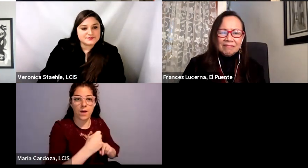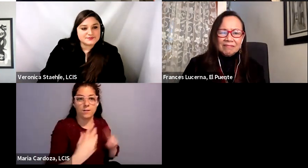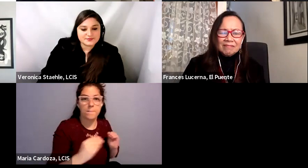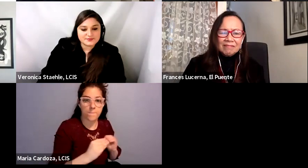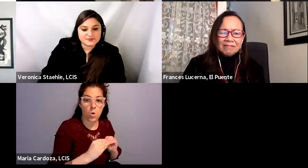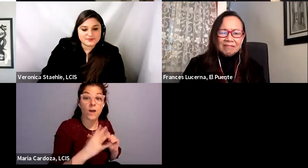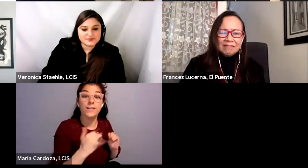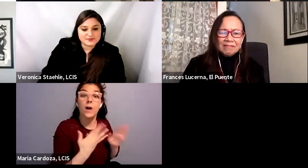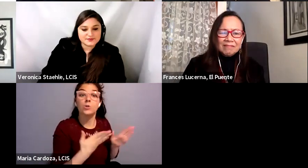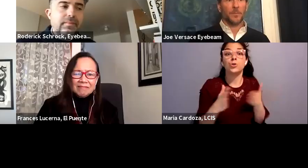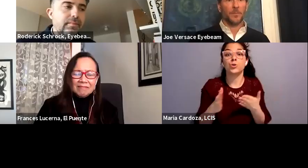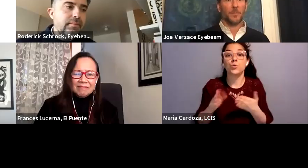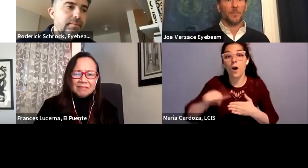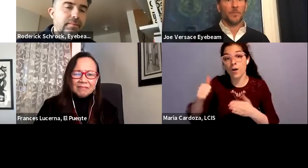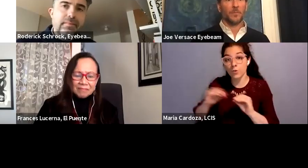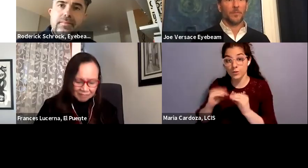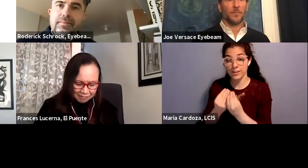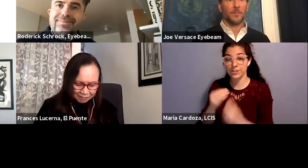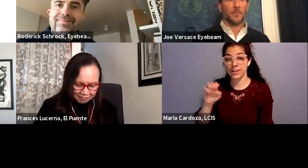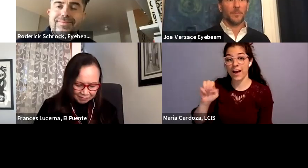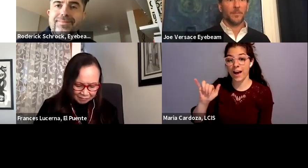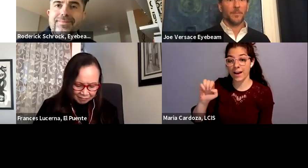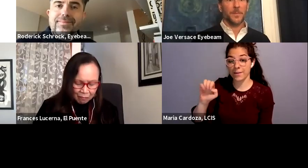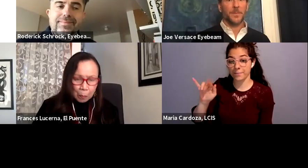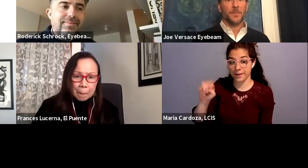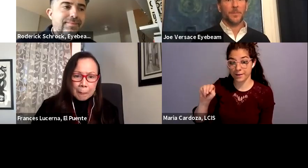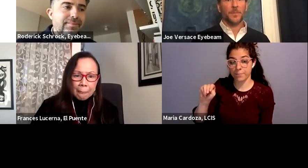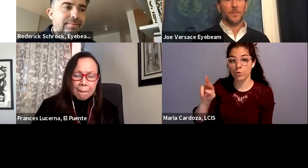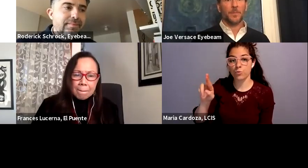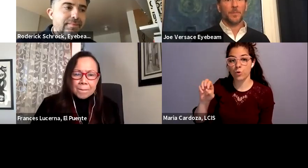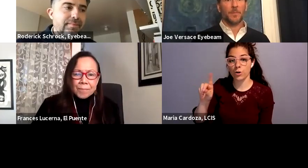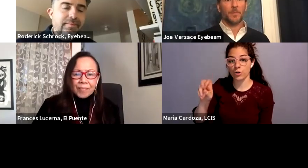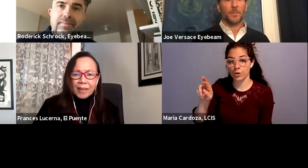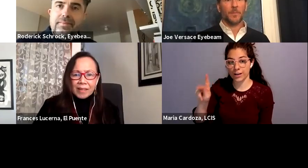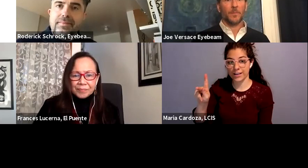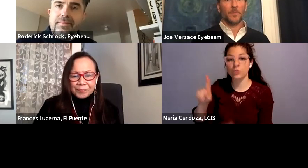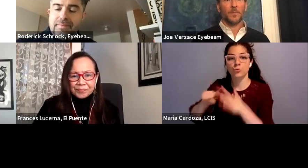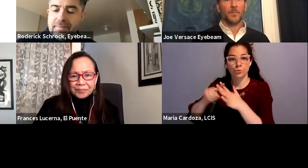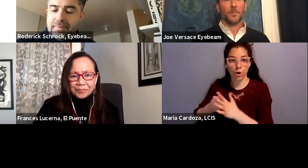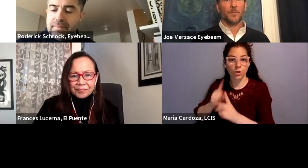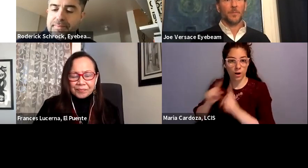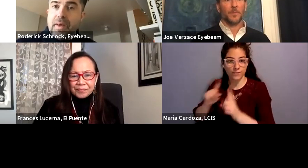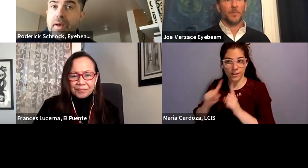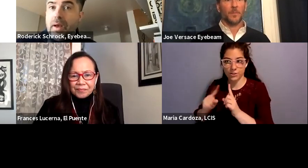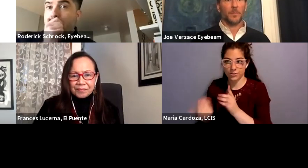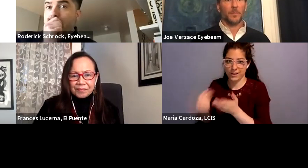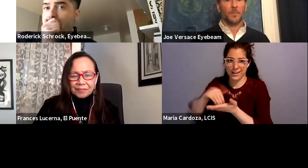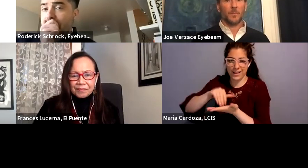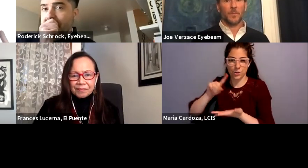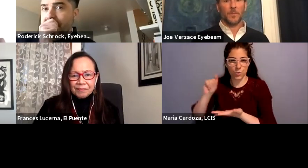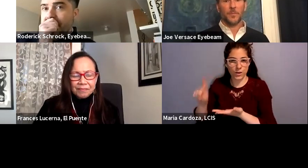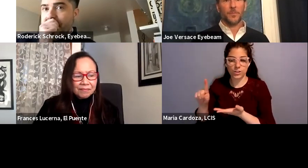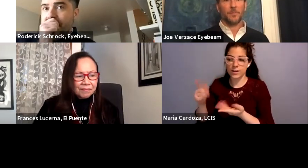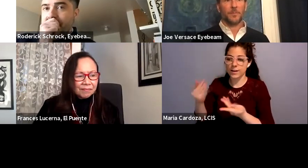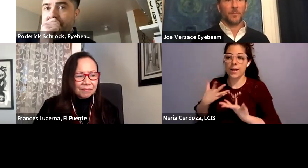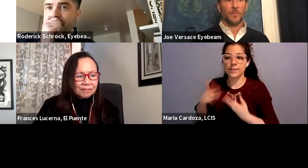Eyebeam, and I'm going to turn to Roderick to start the conversation. And again, the question is, tell us